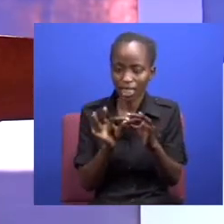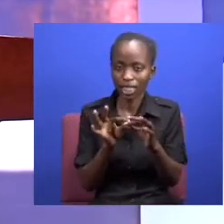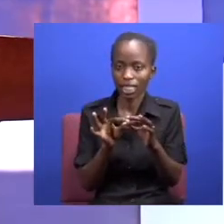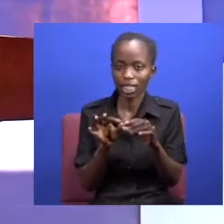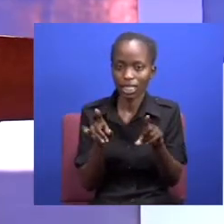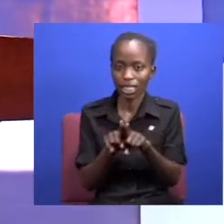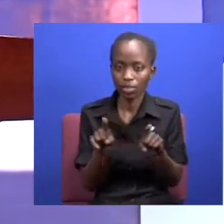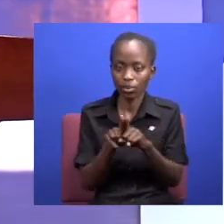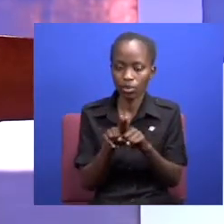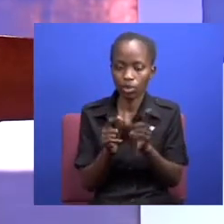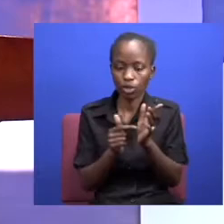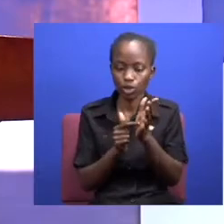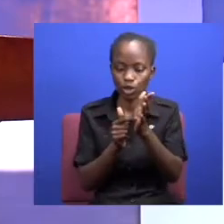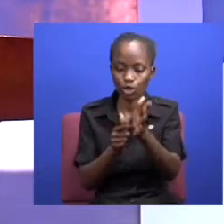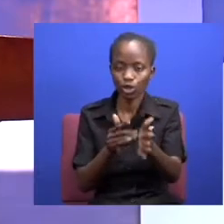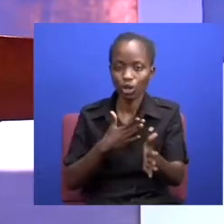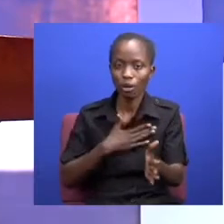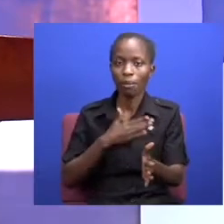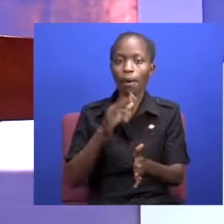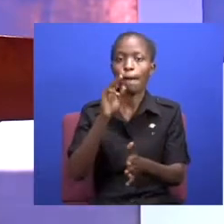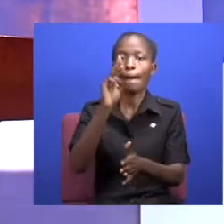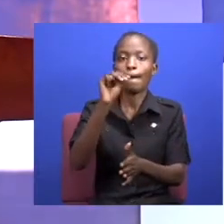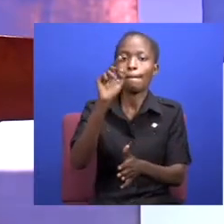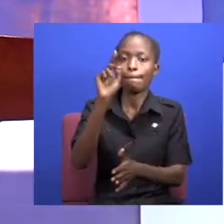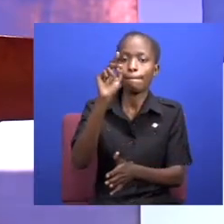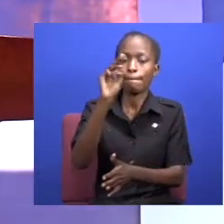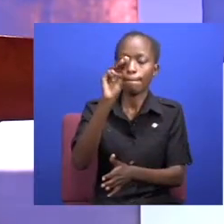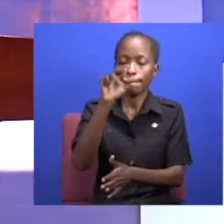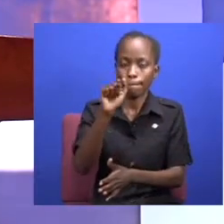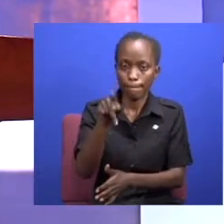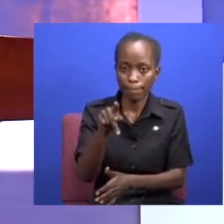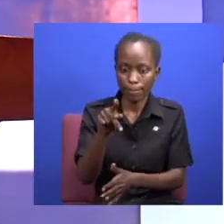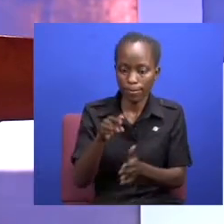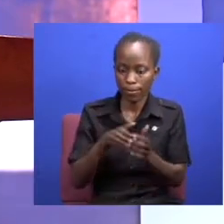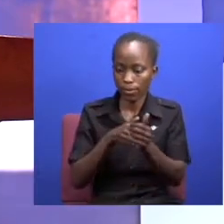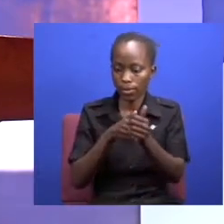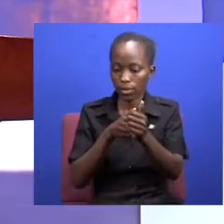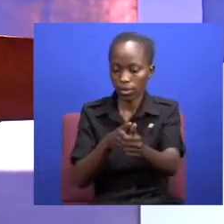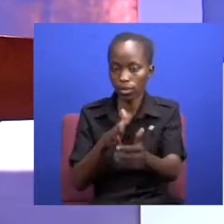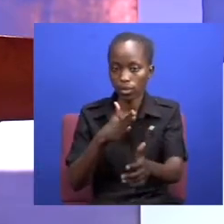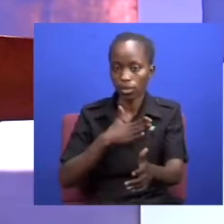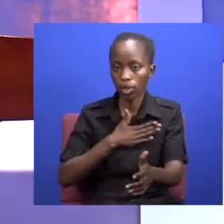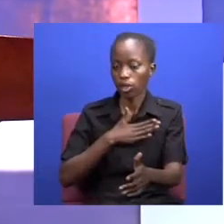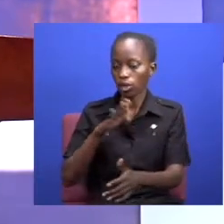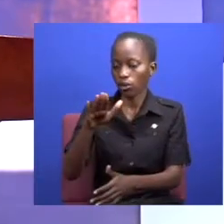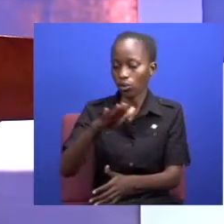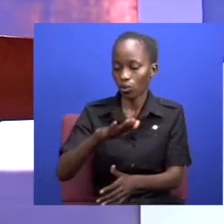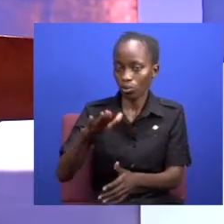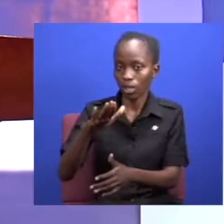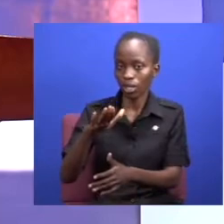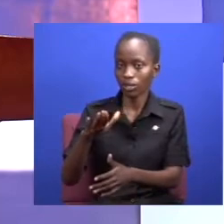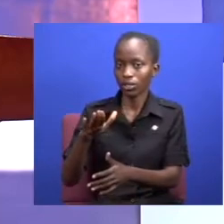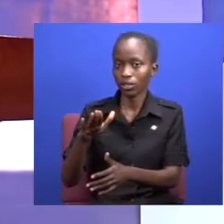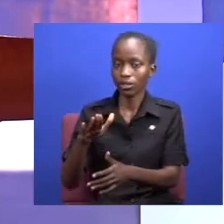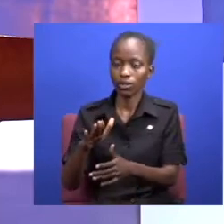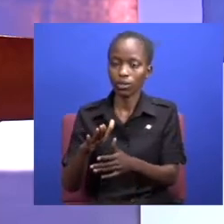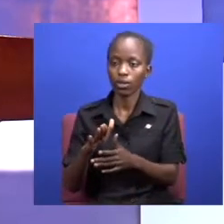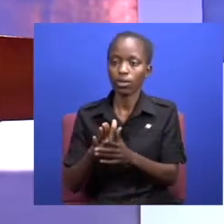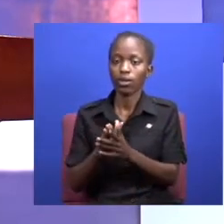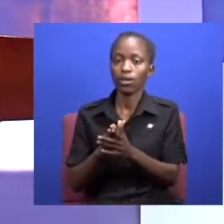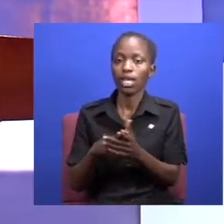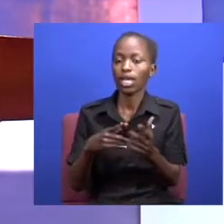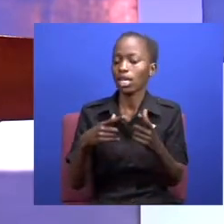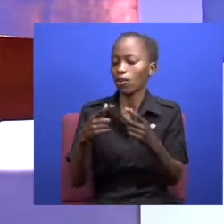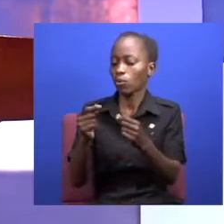It showed me a map guiding me to their place. And I followed that map and it took